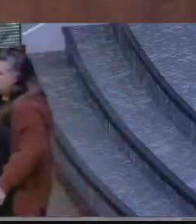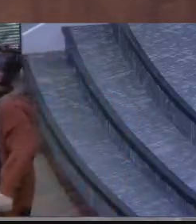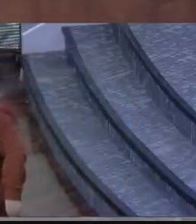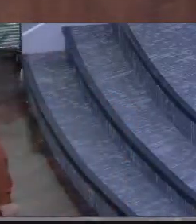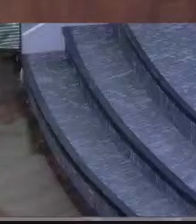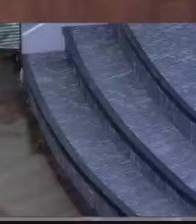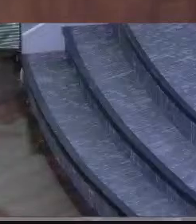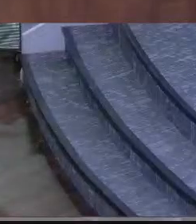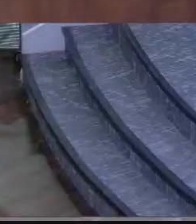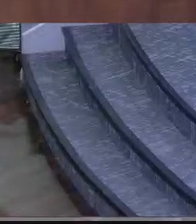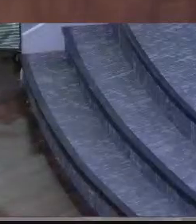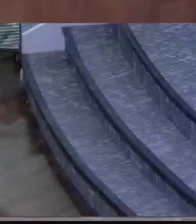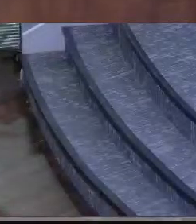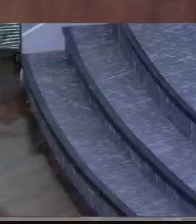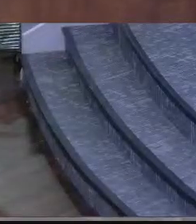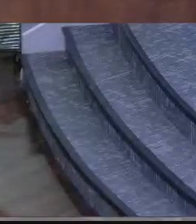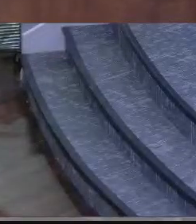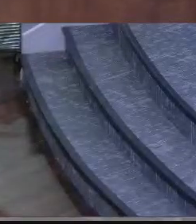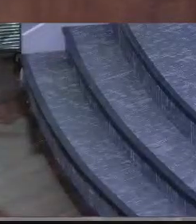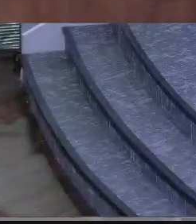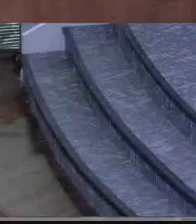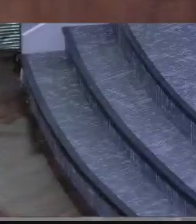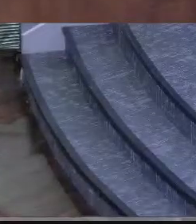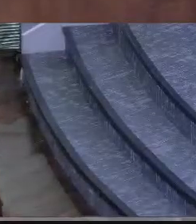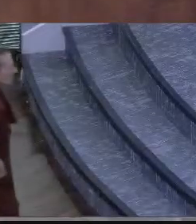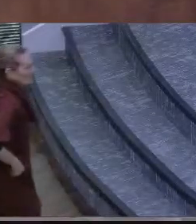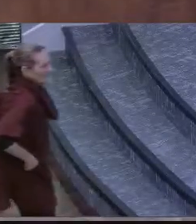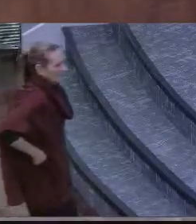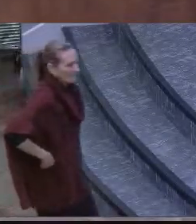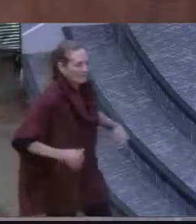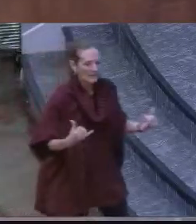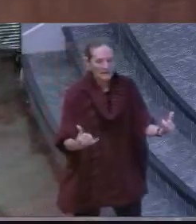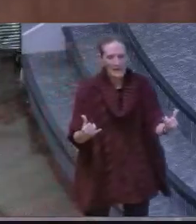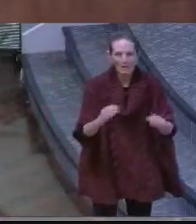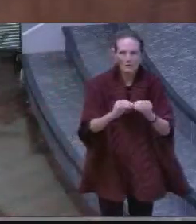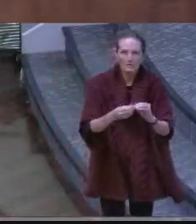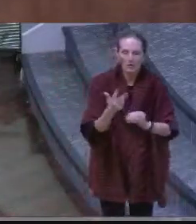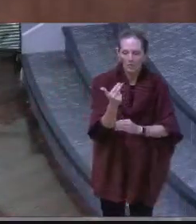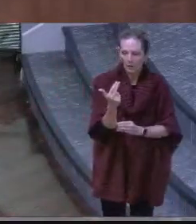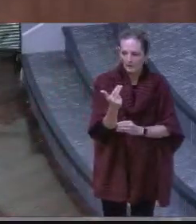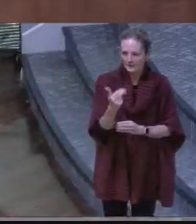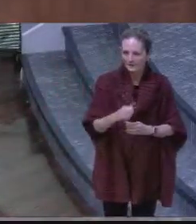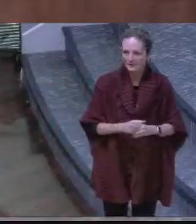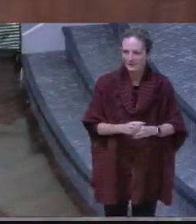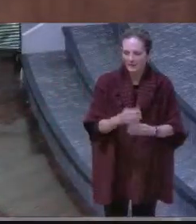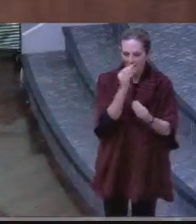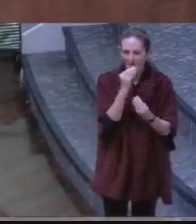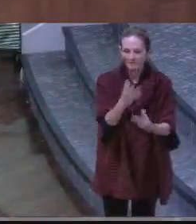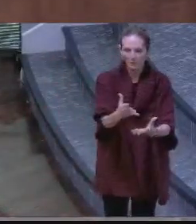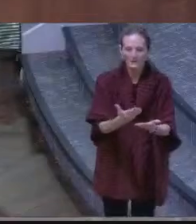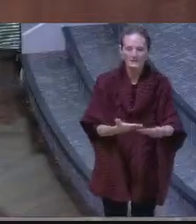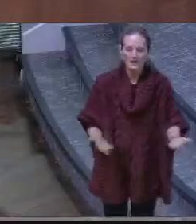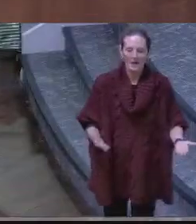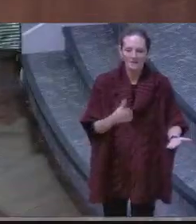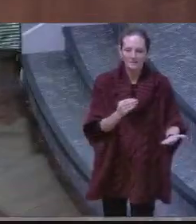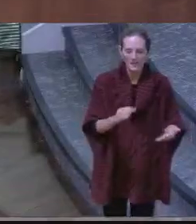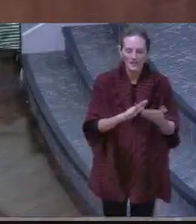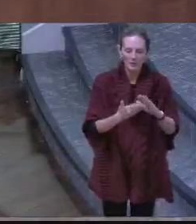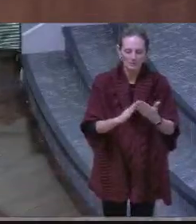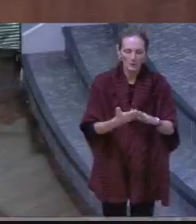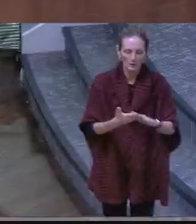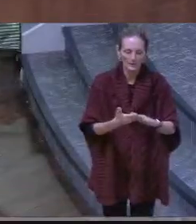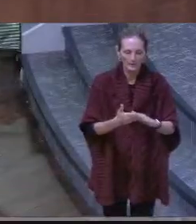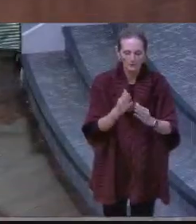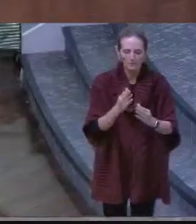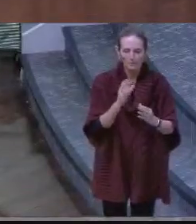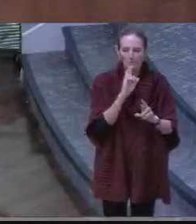Okay. And now we are at item 13, information items and board community reports. First up is